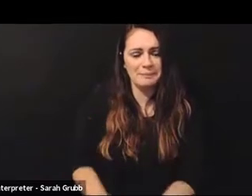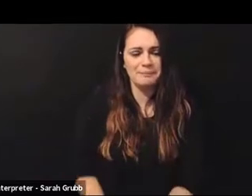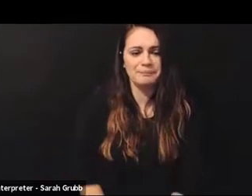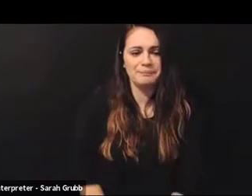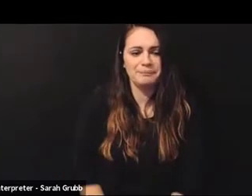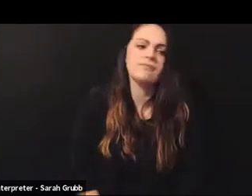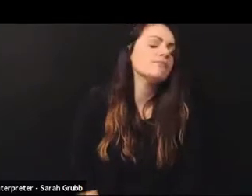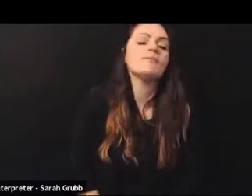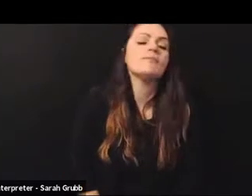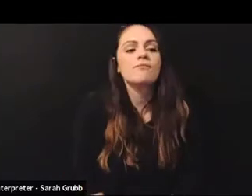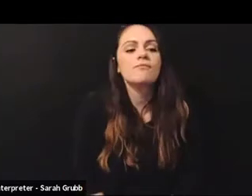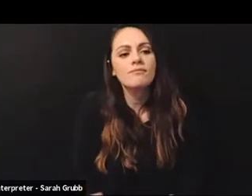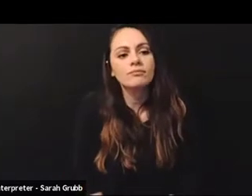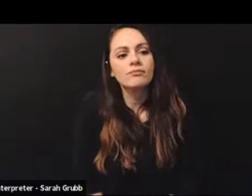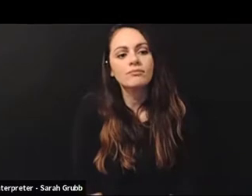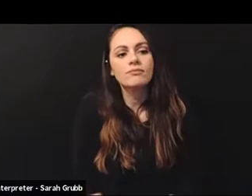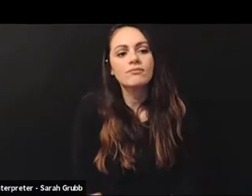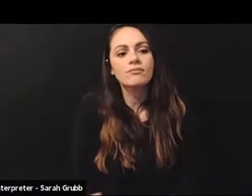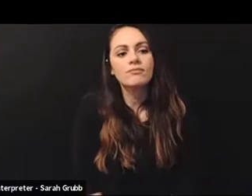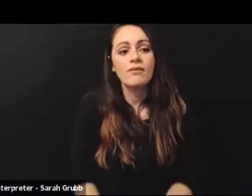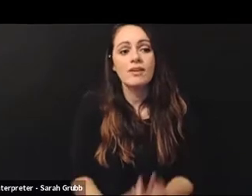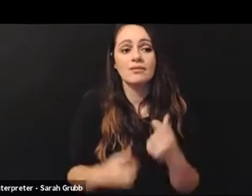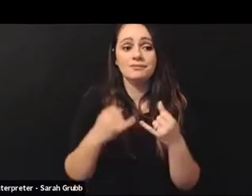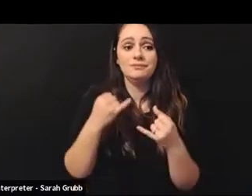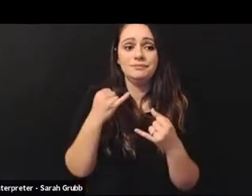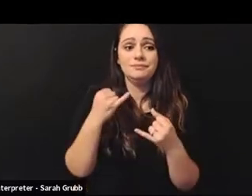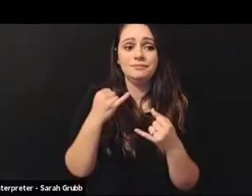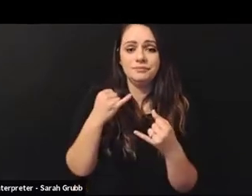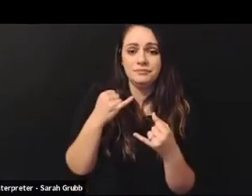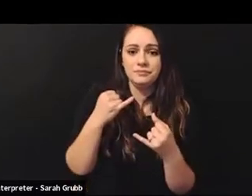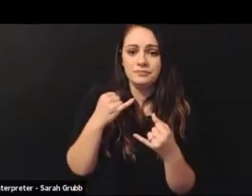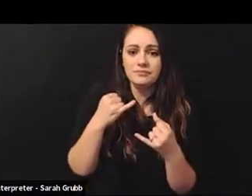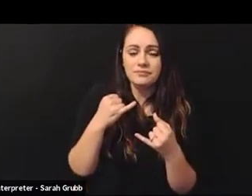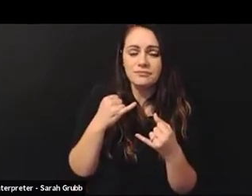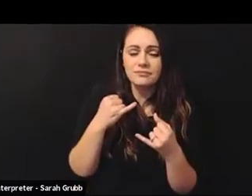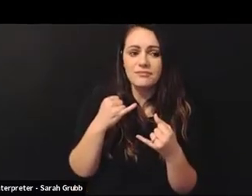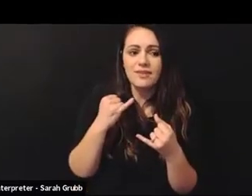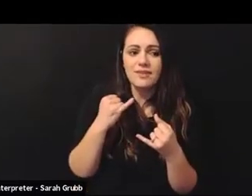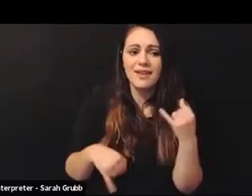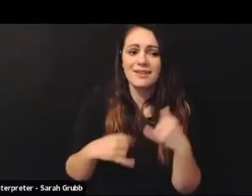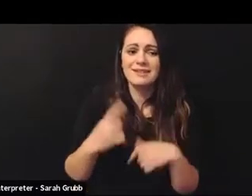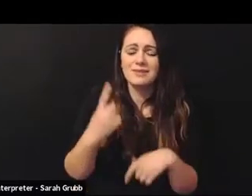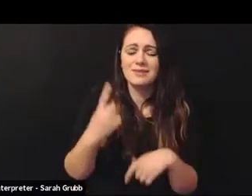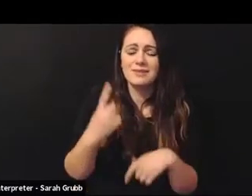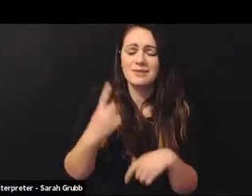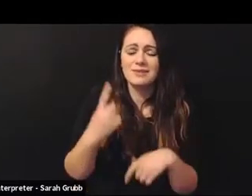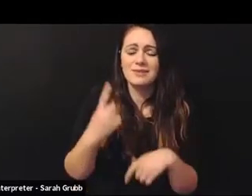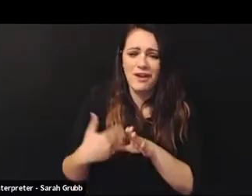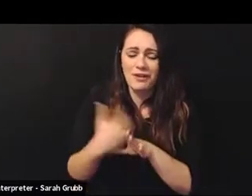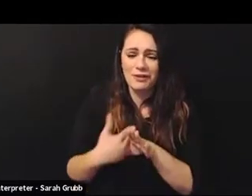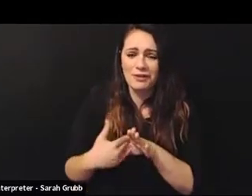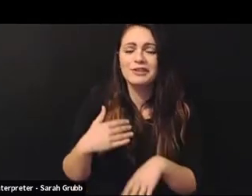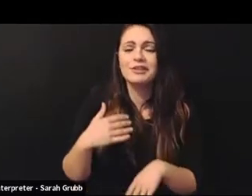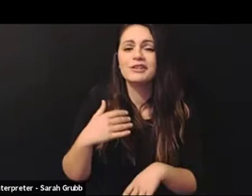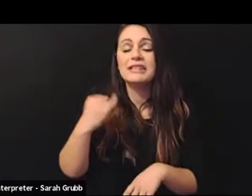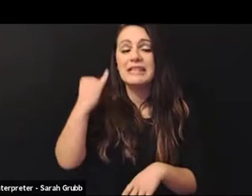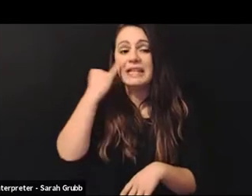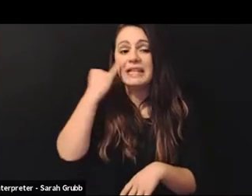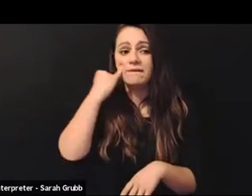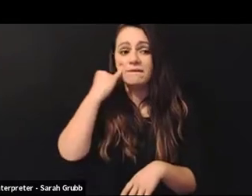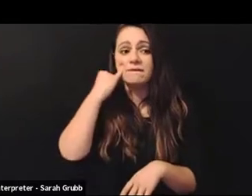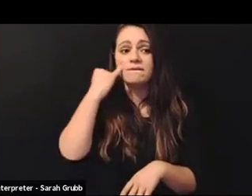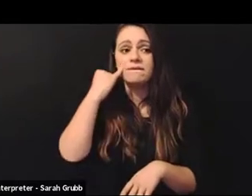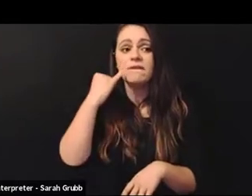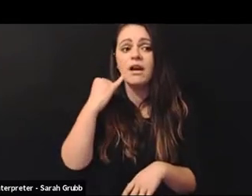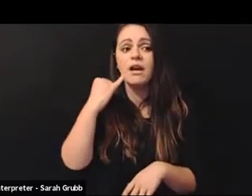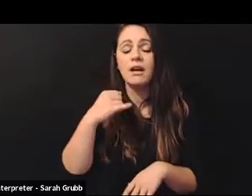And then finally, and this is the one that we almost get, just like this really bothers us, is when people have certain behaviors or habits